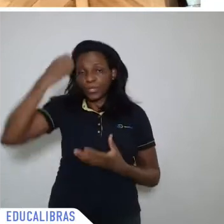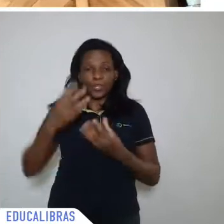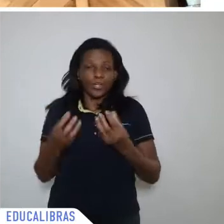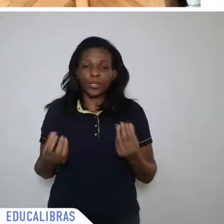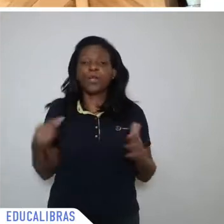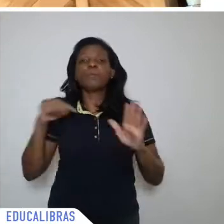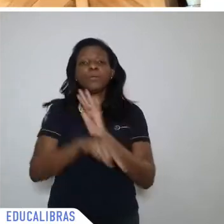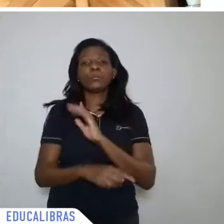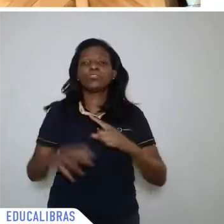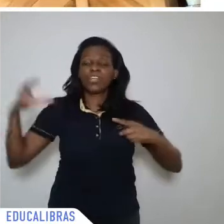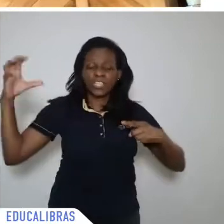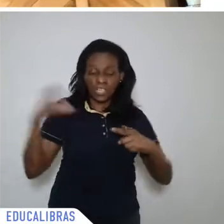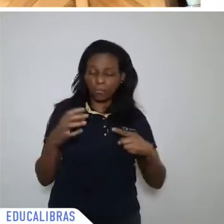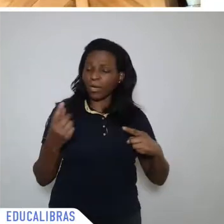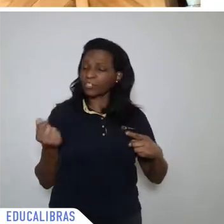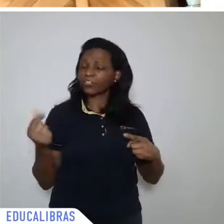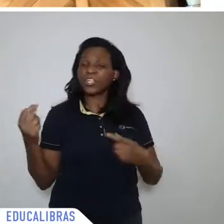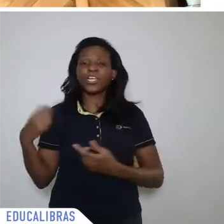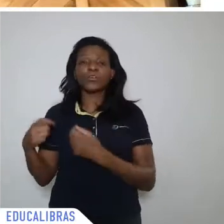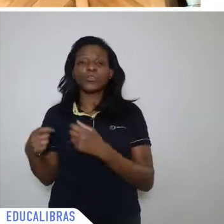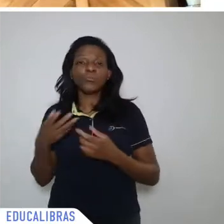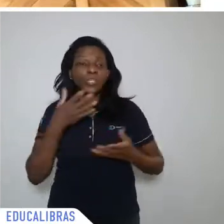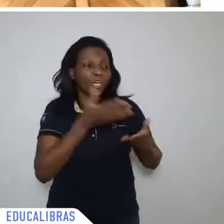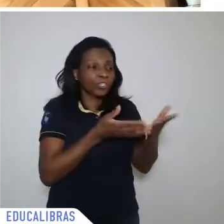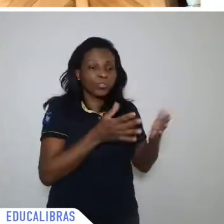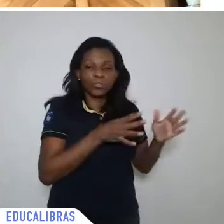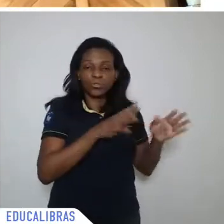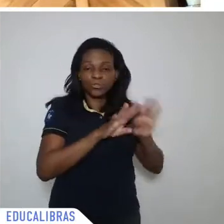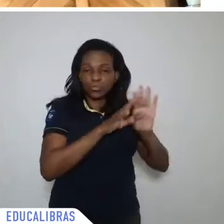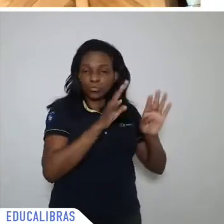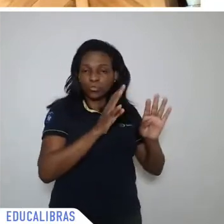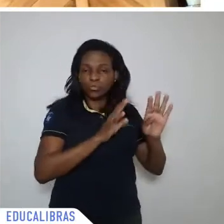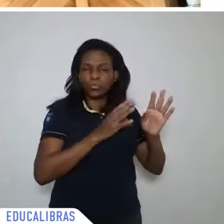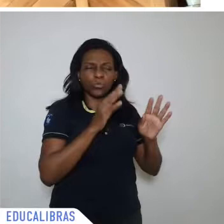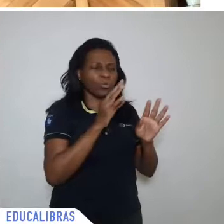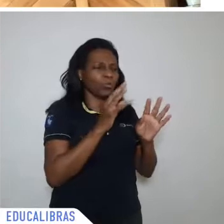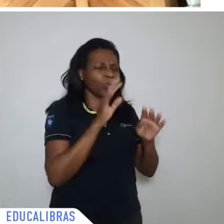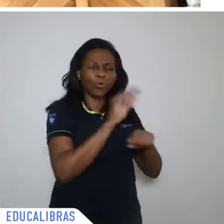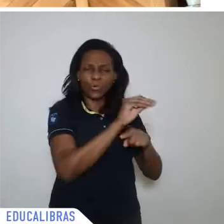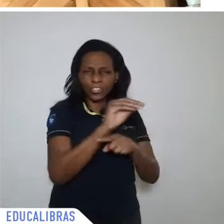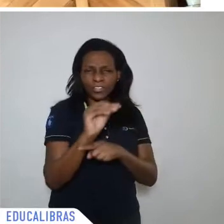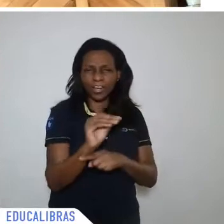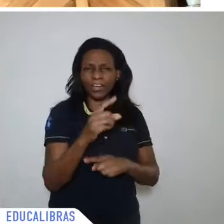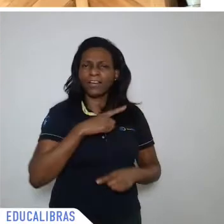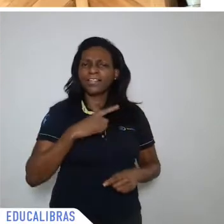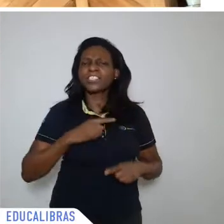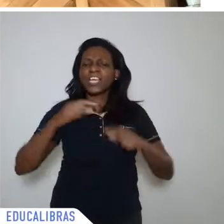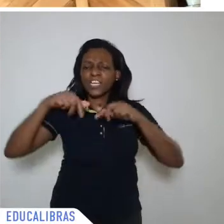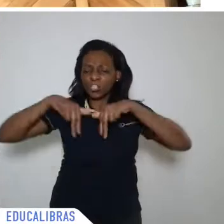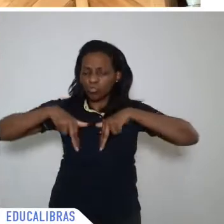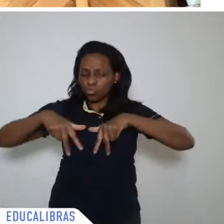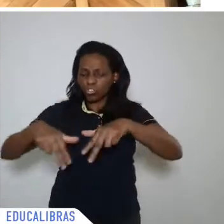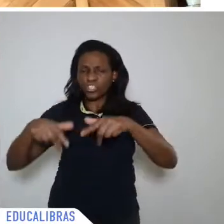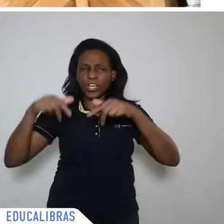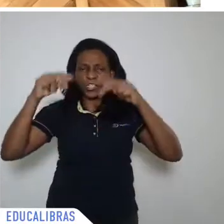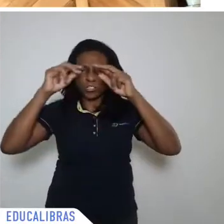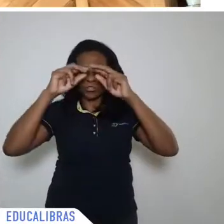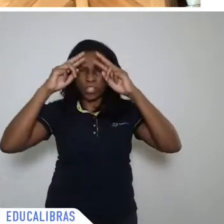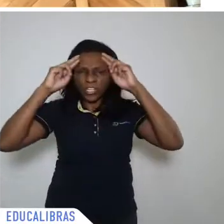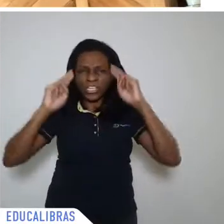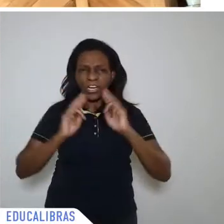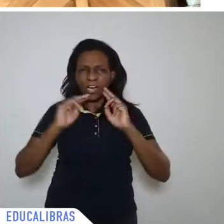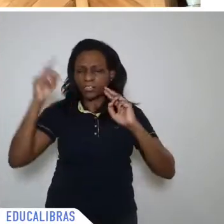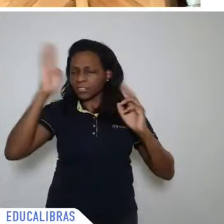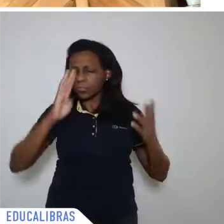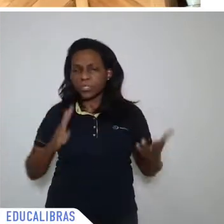Black women. If this is it, what is the impact of the economy of care? Well, it has a gender and it has a race. What